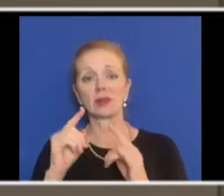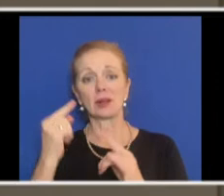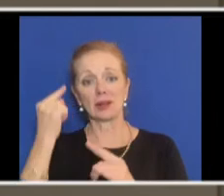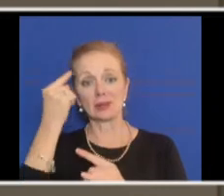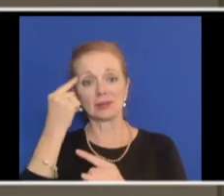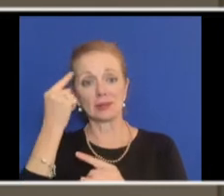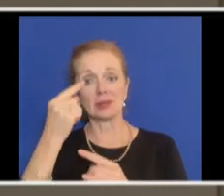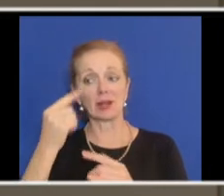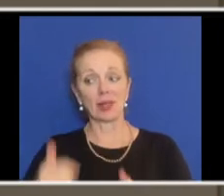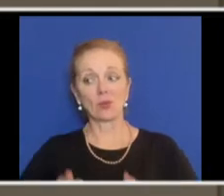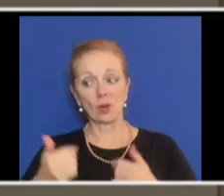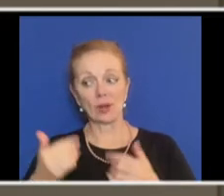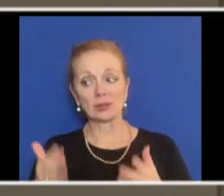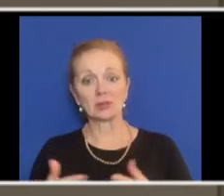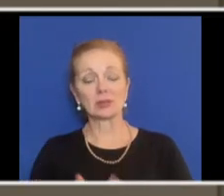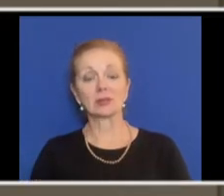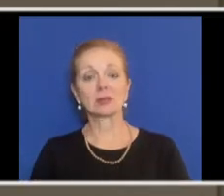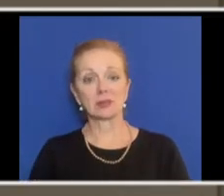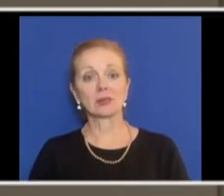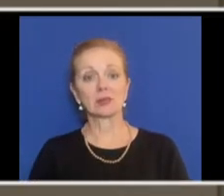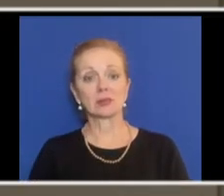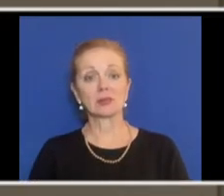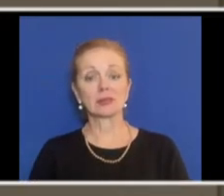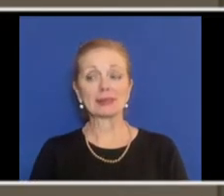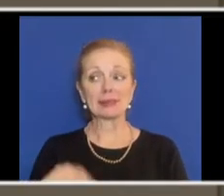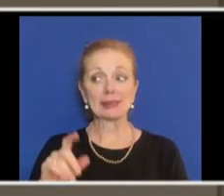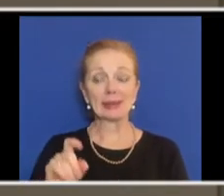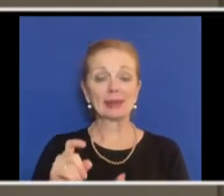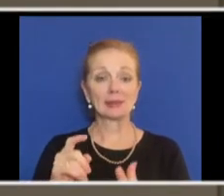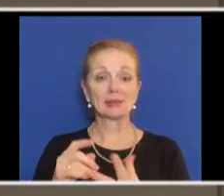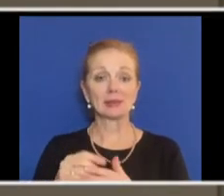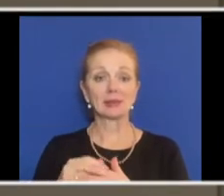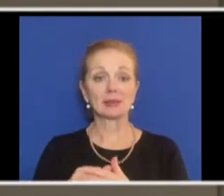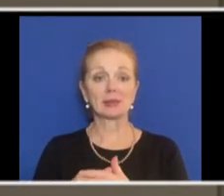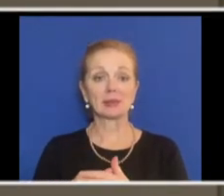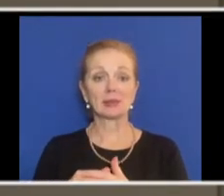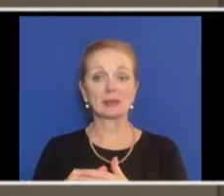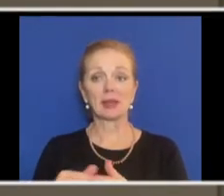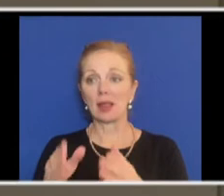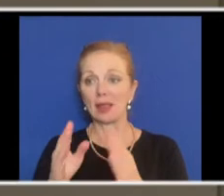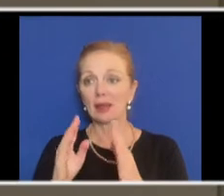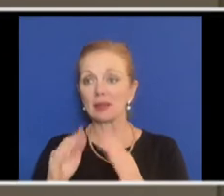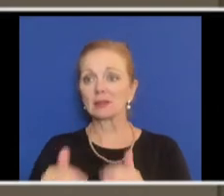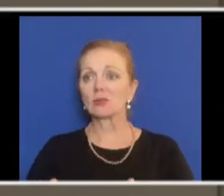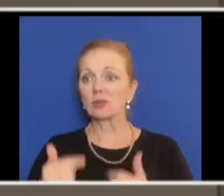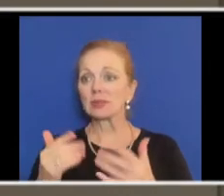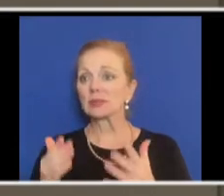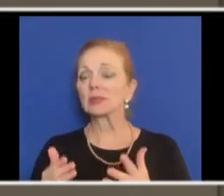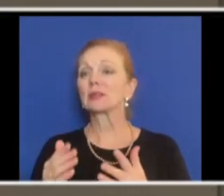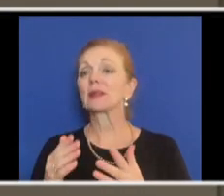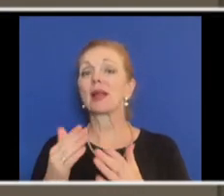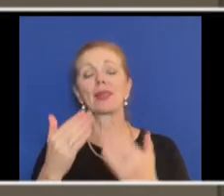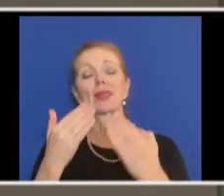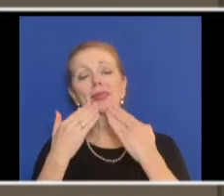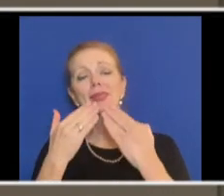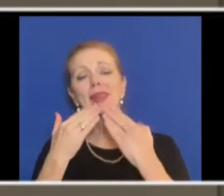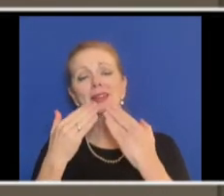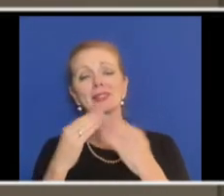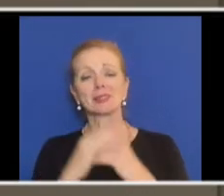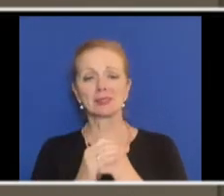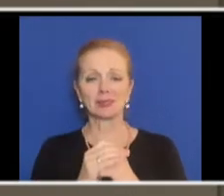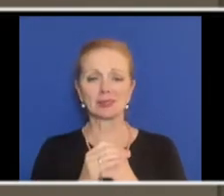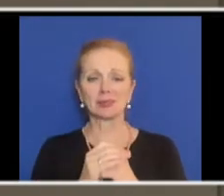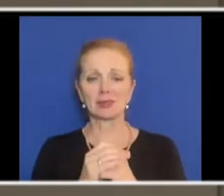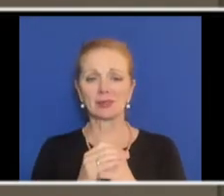the residents needs and and listen to the residents so thank you thank you thanks